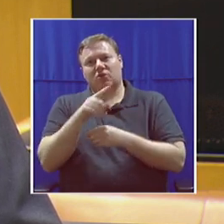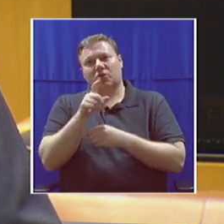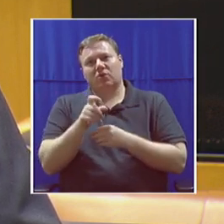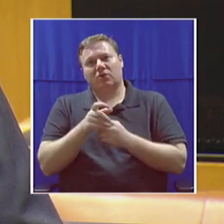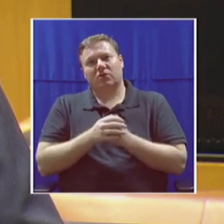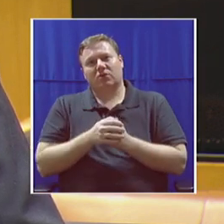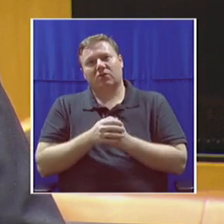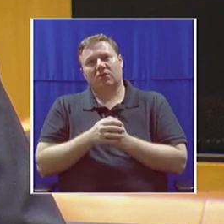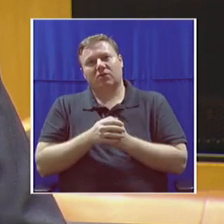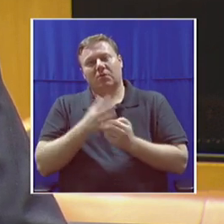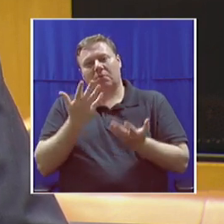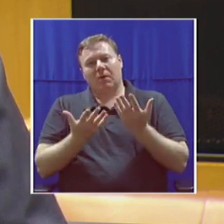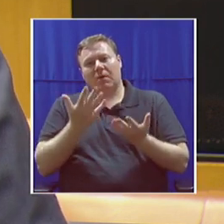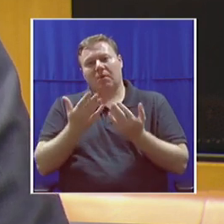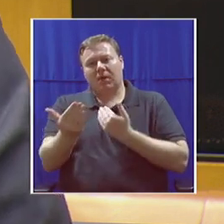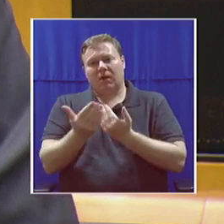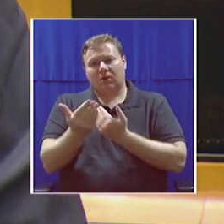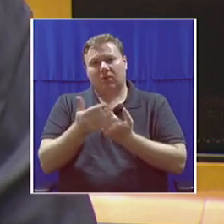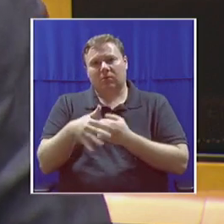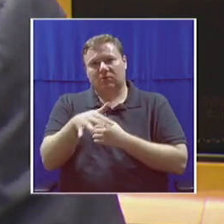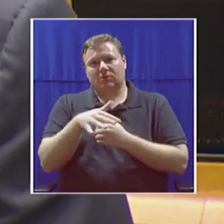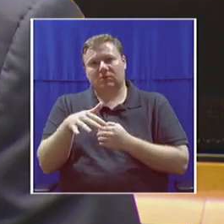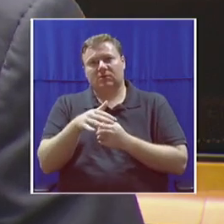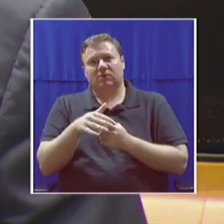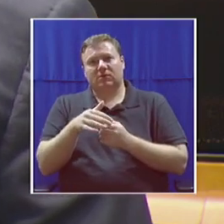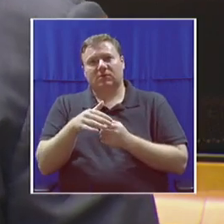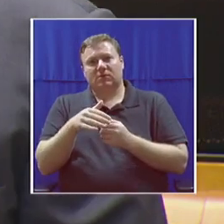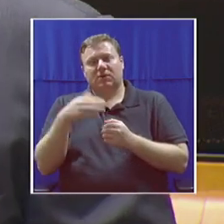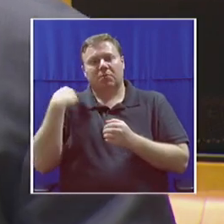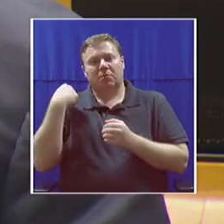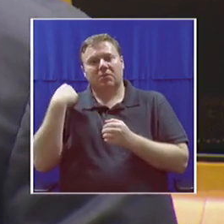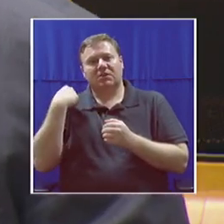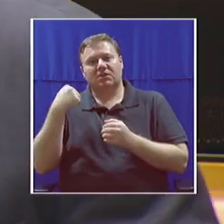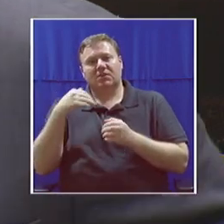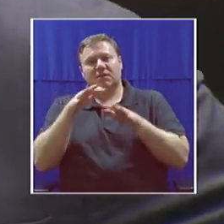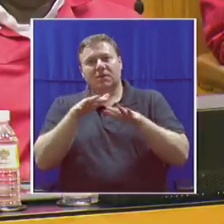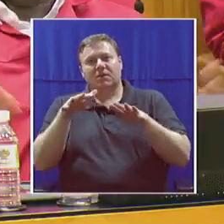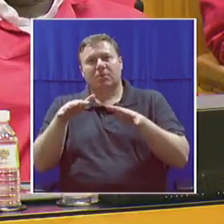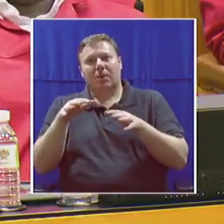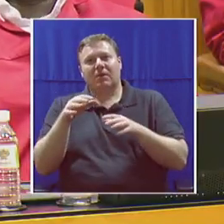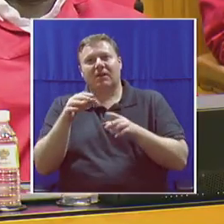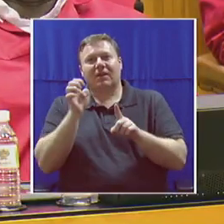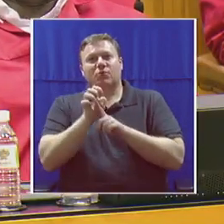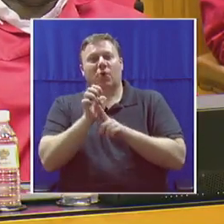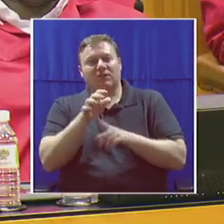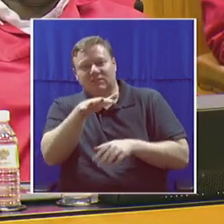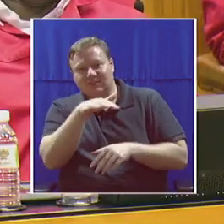me come into the territory of the ministry of public Enterprise I know he's thinking that's what he's trying to